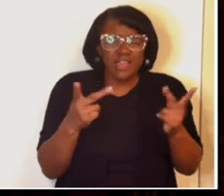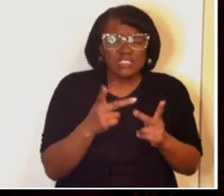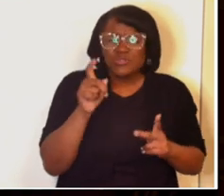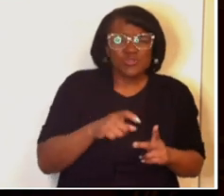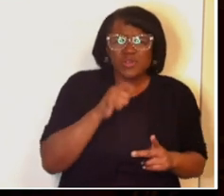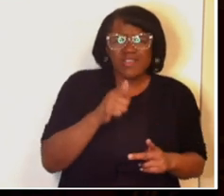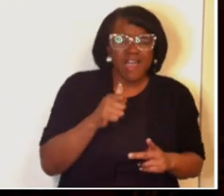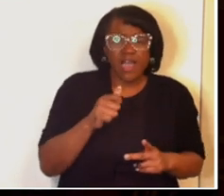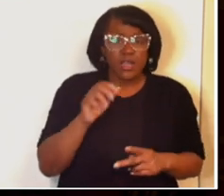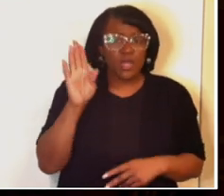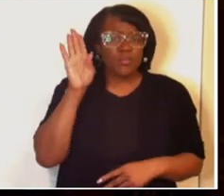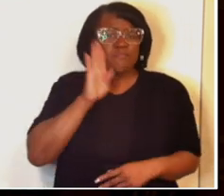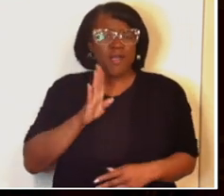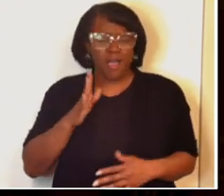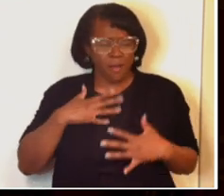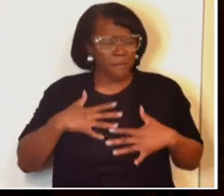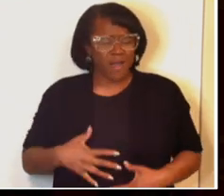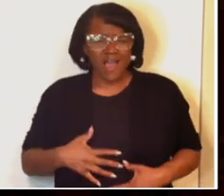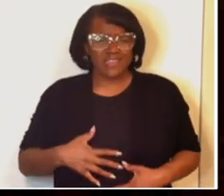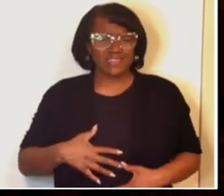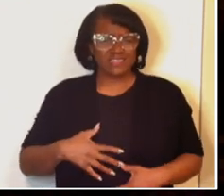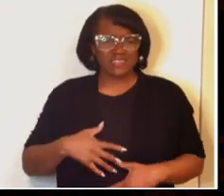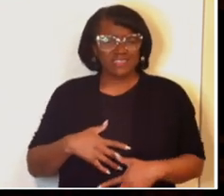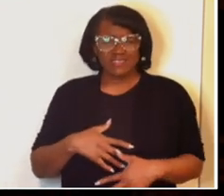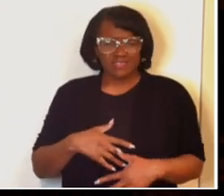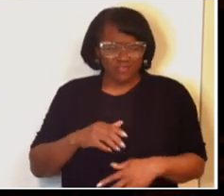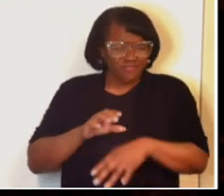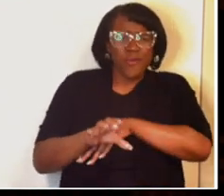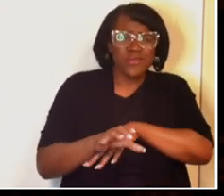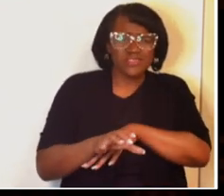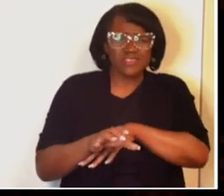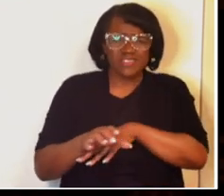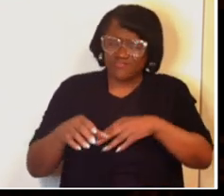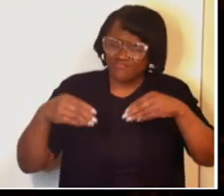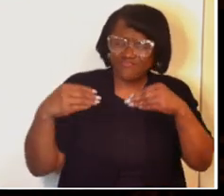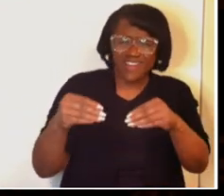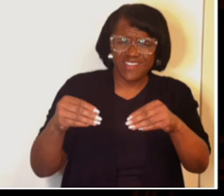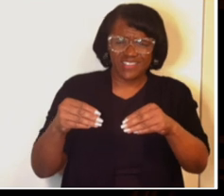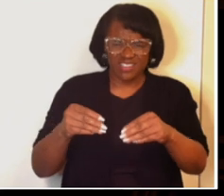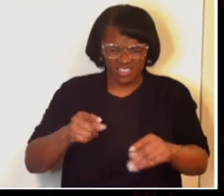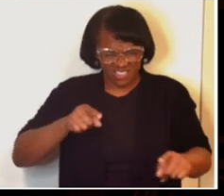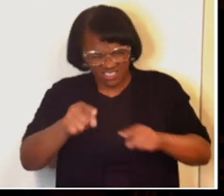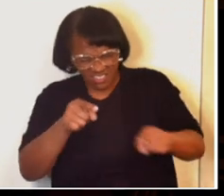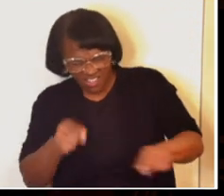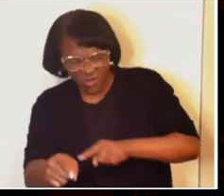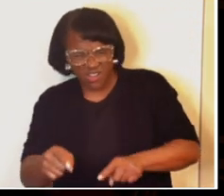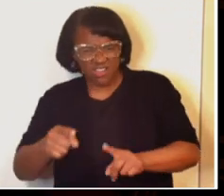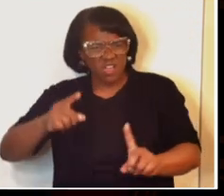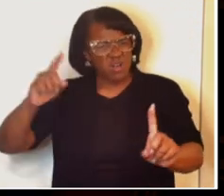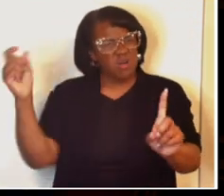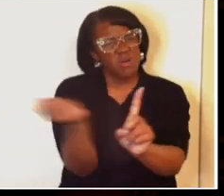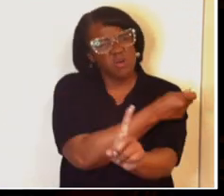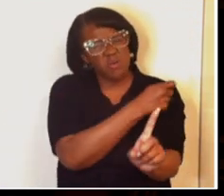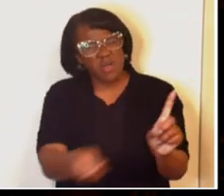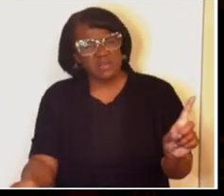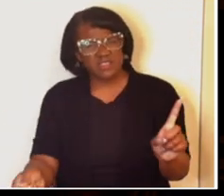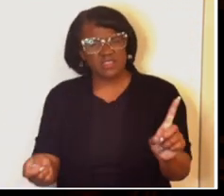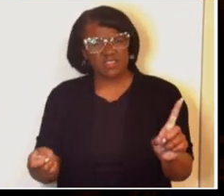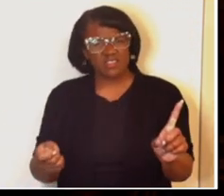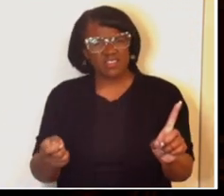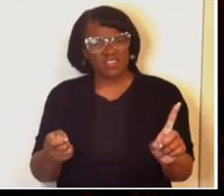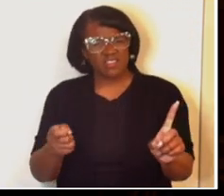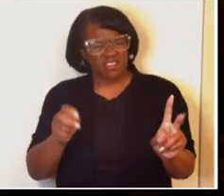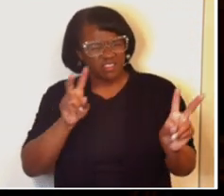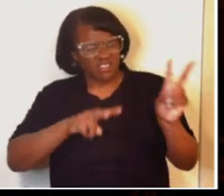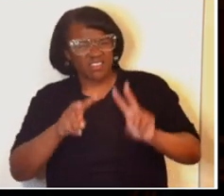invaded, bartered, prodded, whipped as three-fifths a human, like an